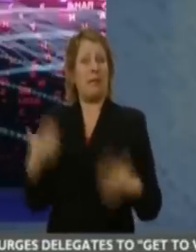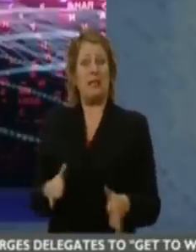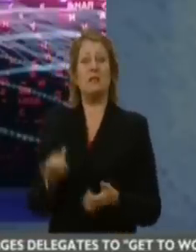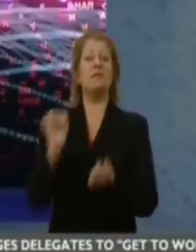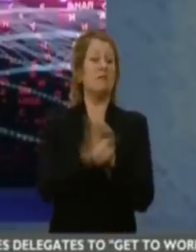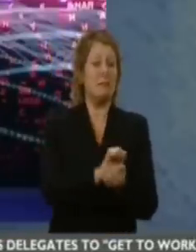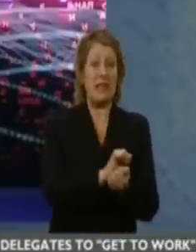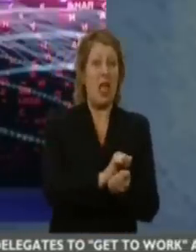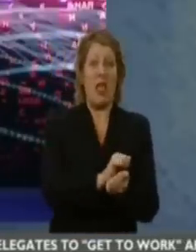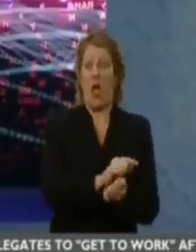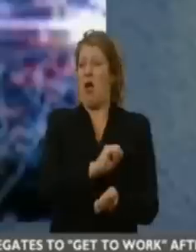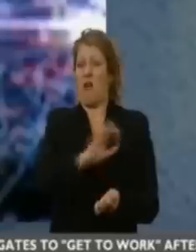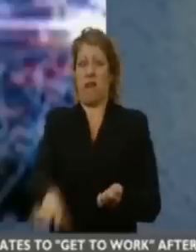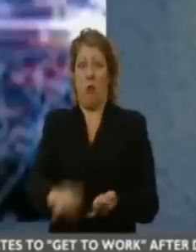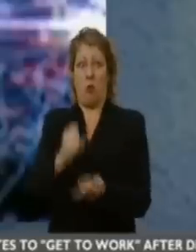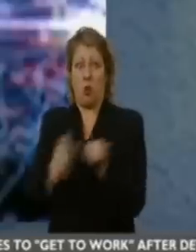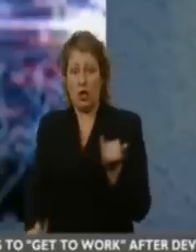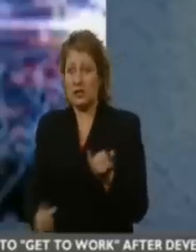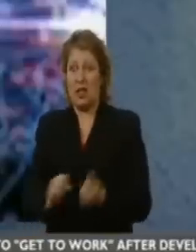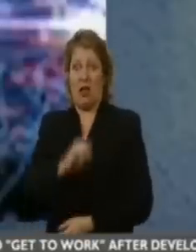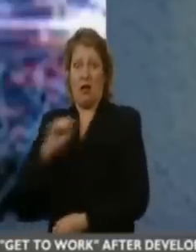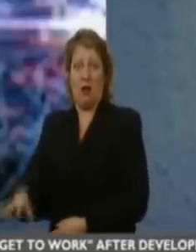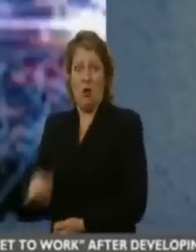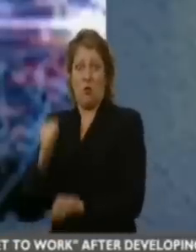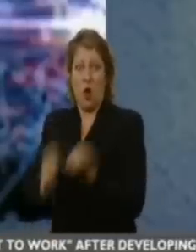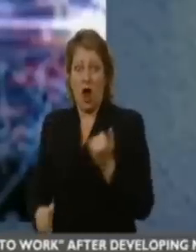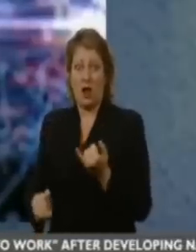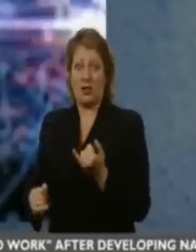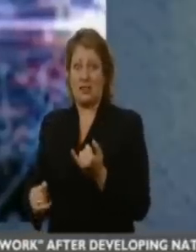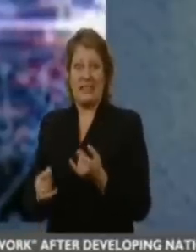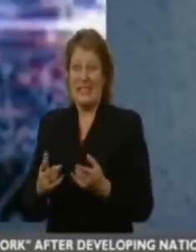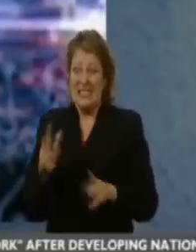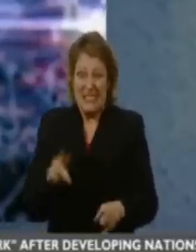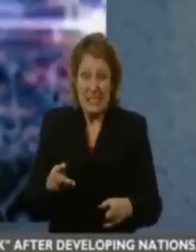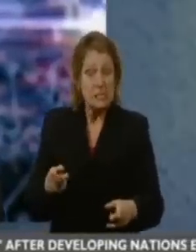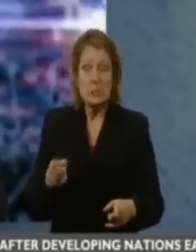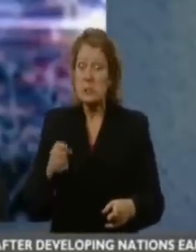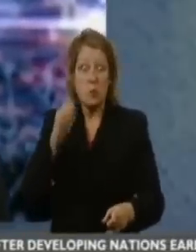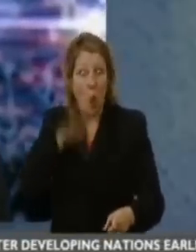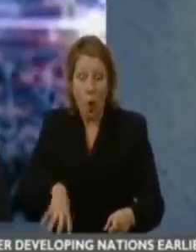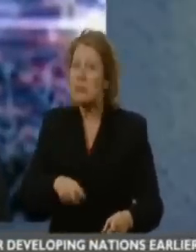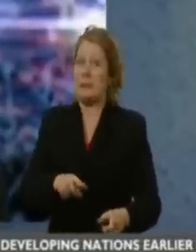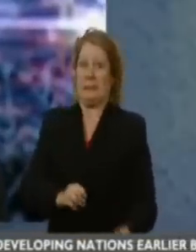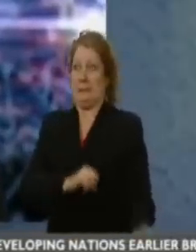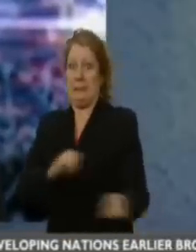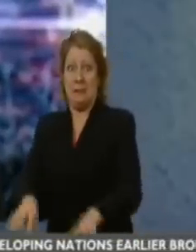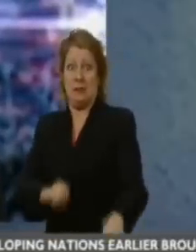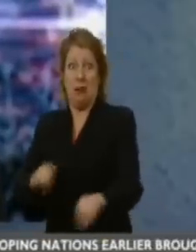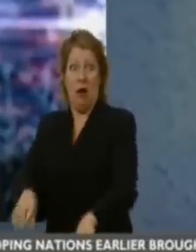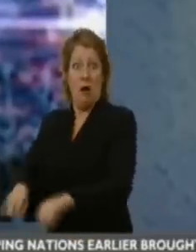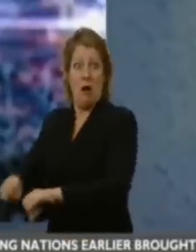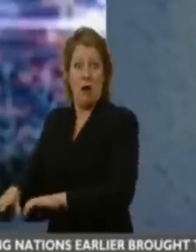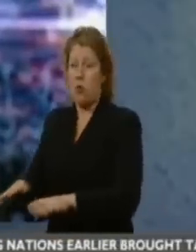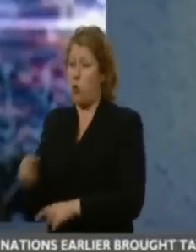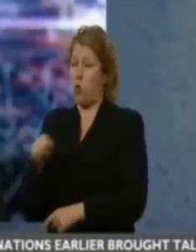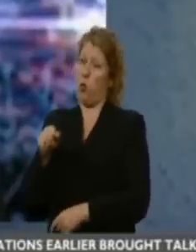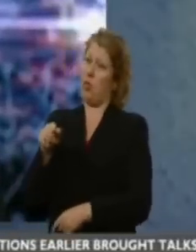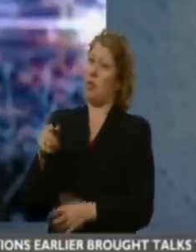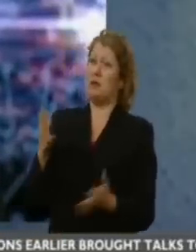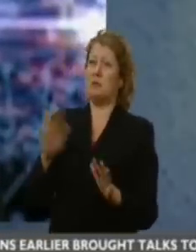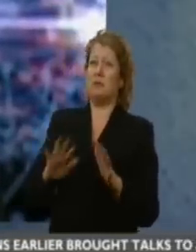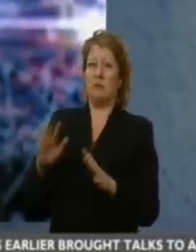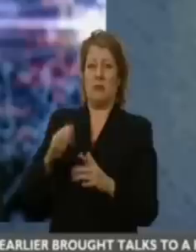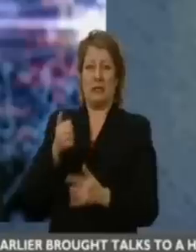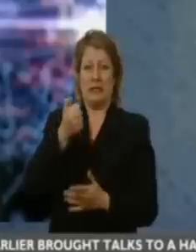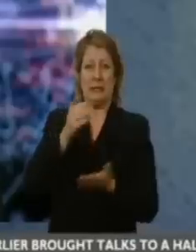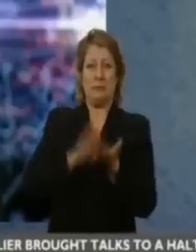worse detention center. He went into, and then they pressured him again, a worse detention center. At that point, about sort of 6 months